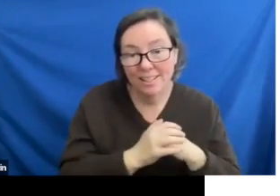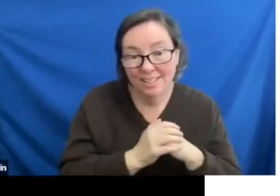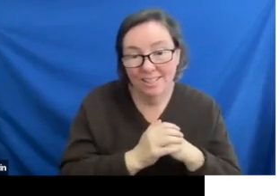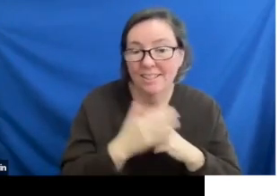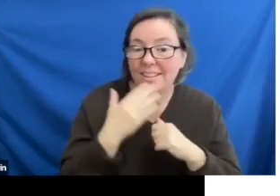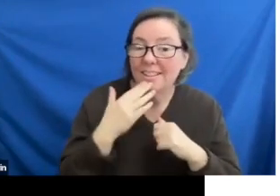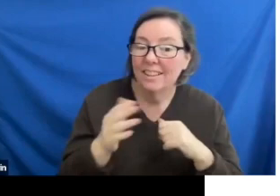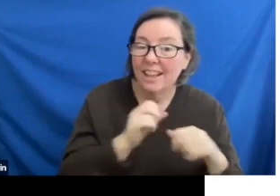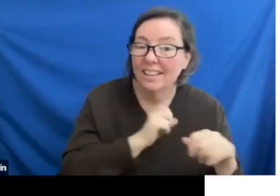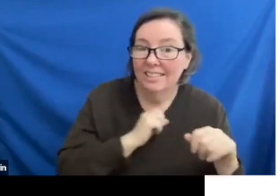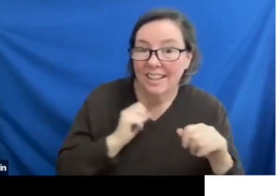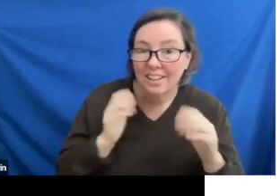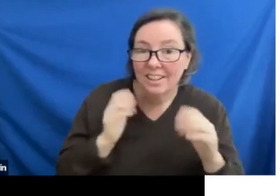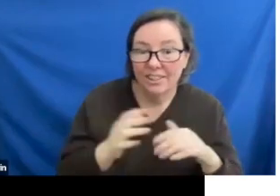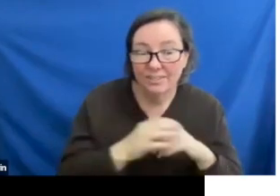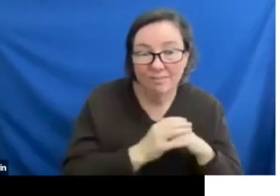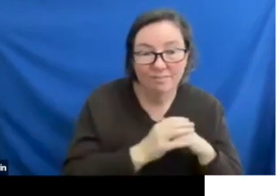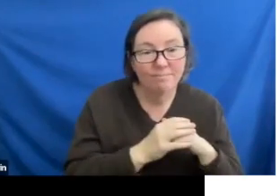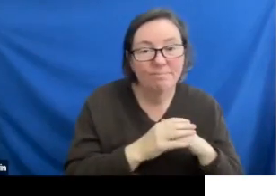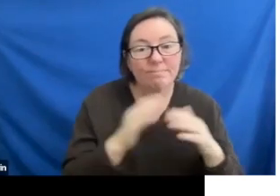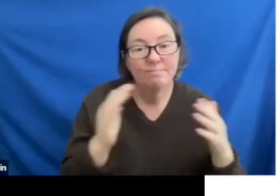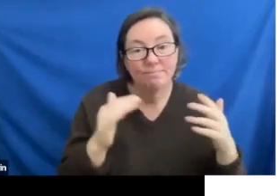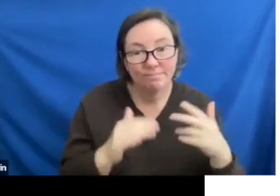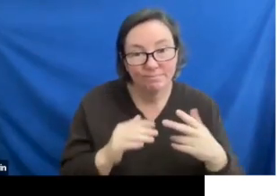Thanks, Senator. Thank you, Senator.